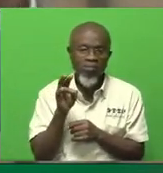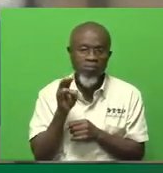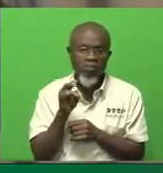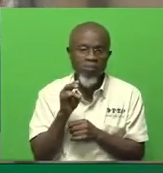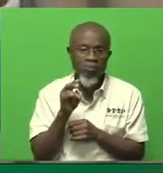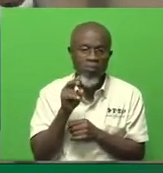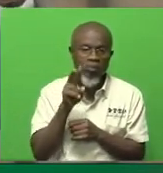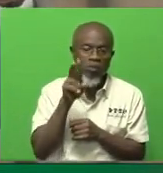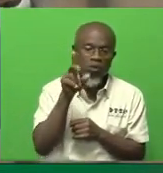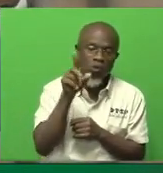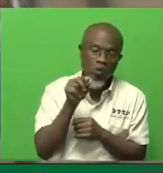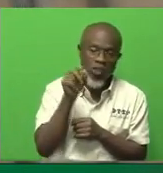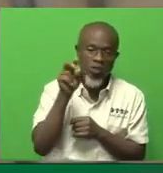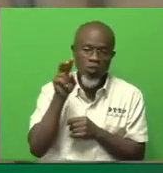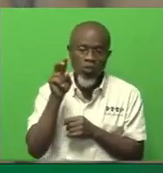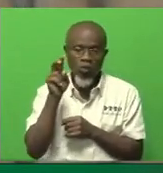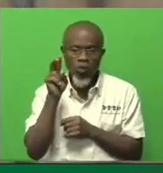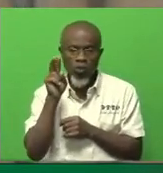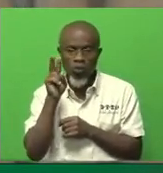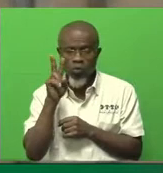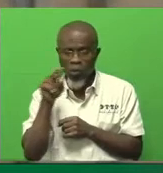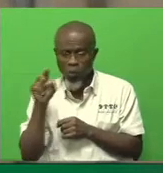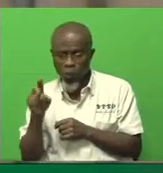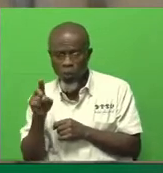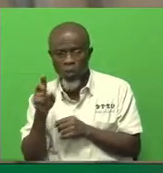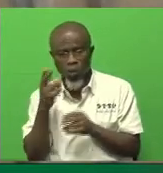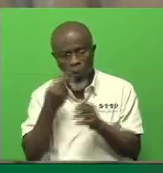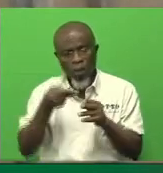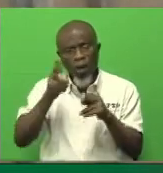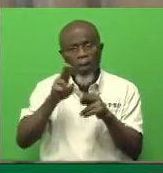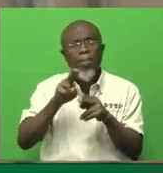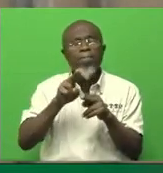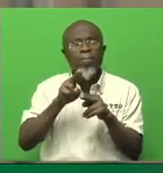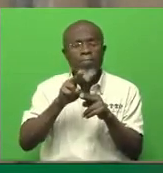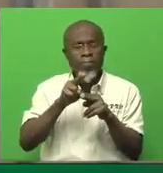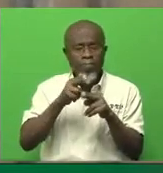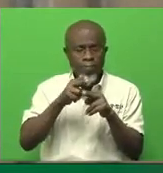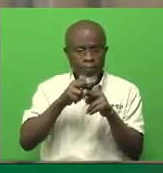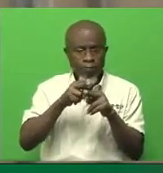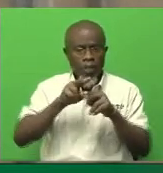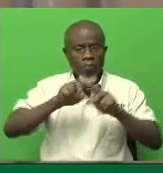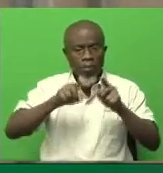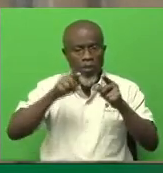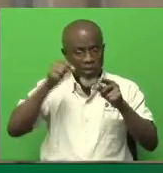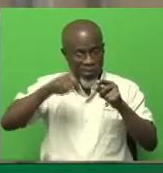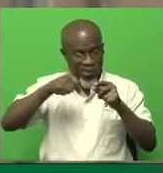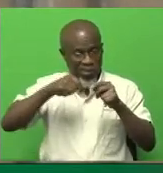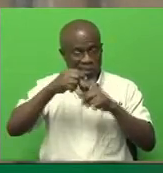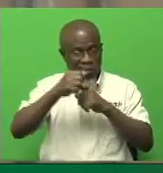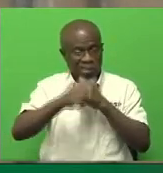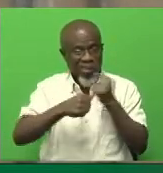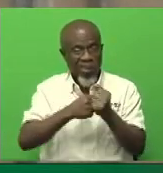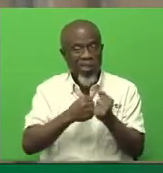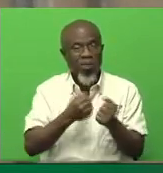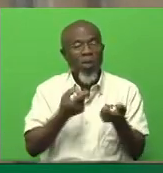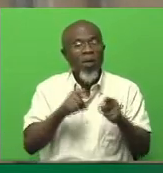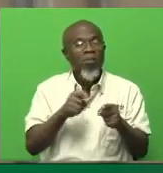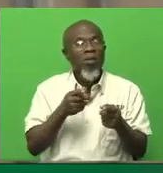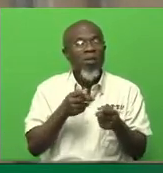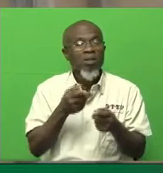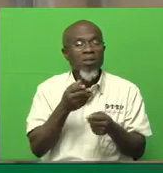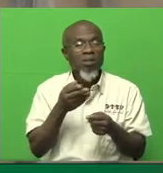went up because of covid do you know how many maternal mortality deaths we have had this year one